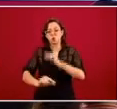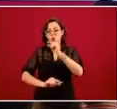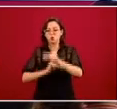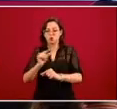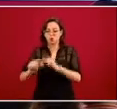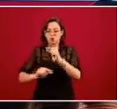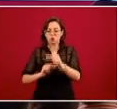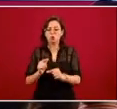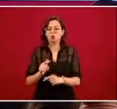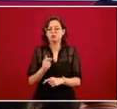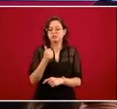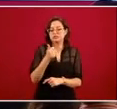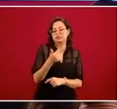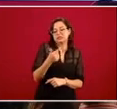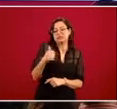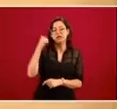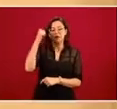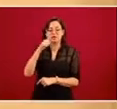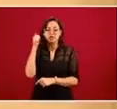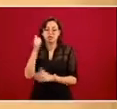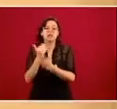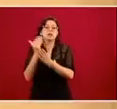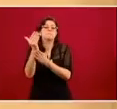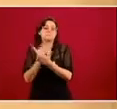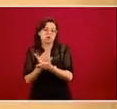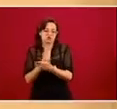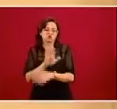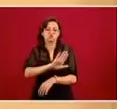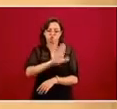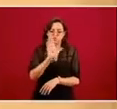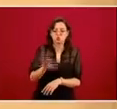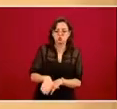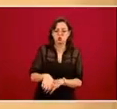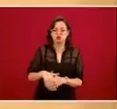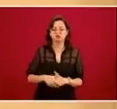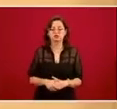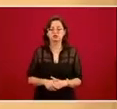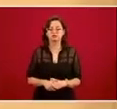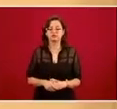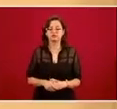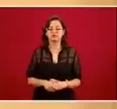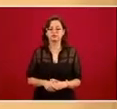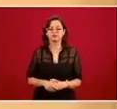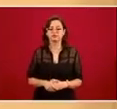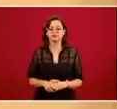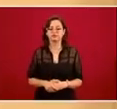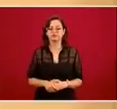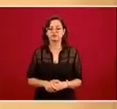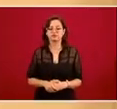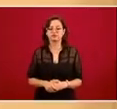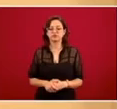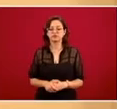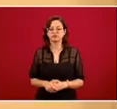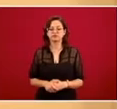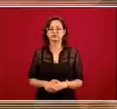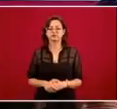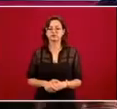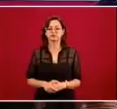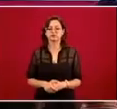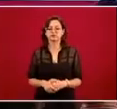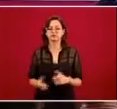waiting for confirmation, but the other graphs are representative of the overall trend that we have been